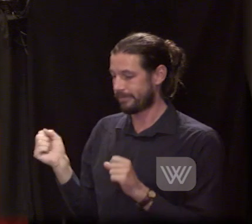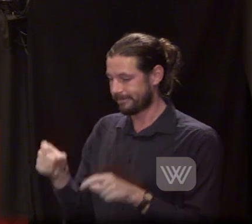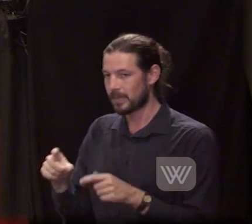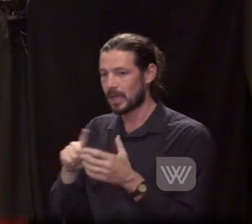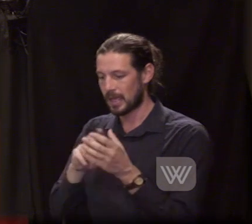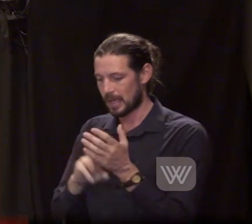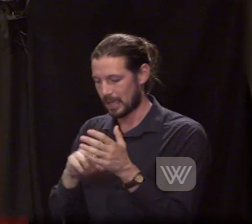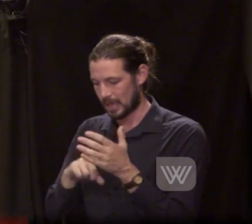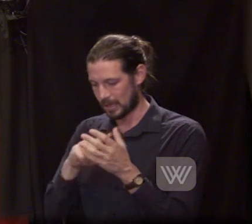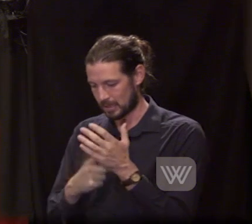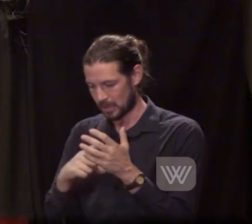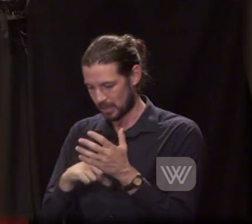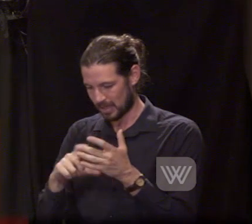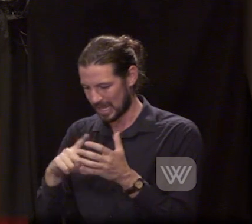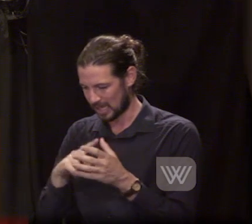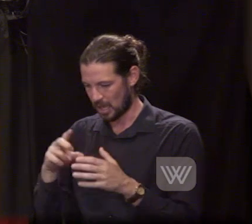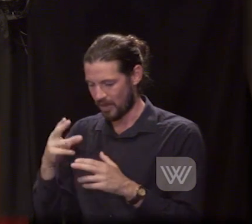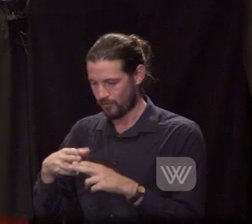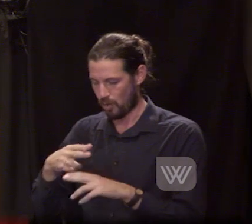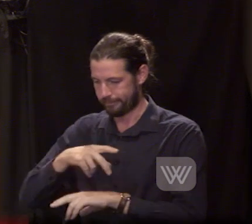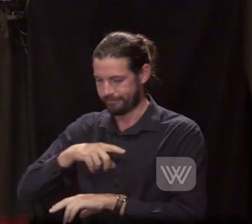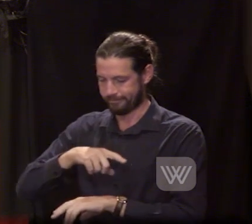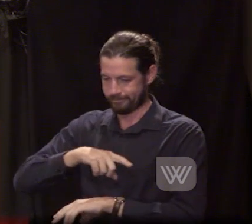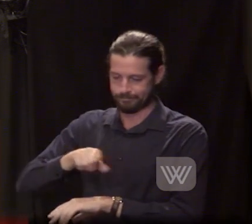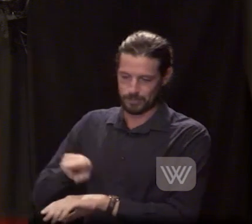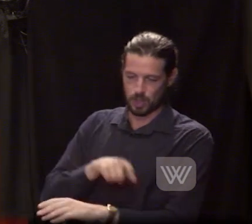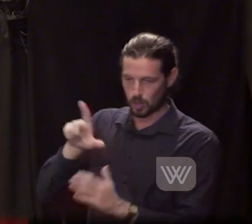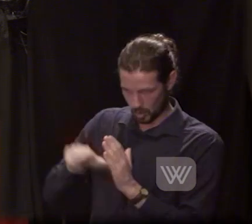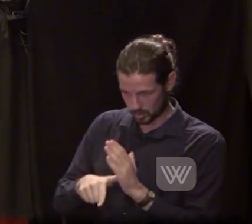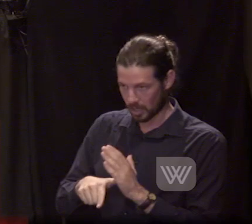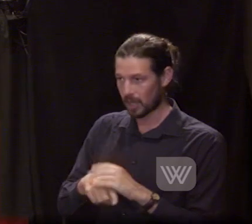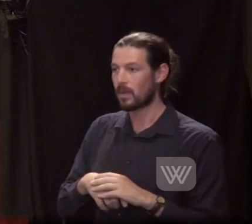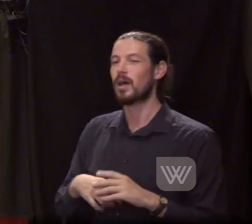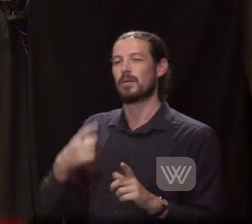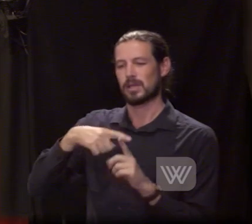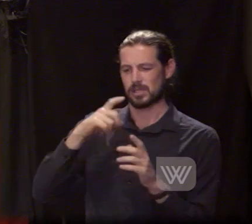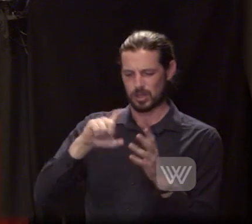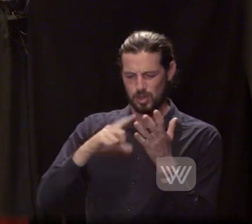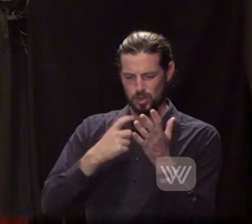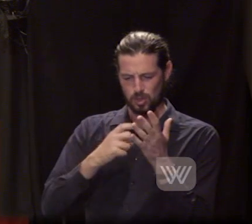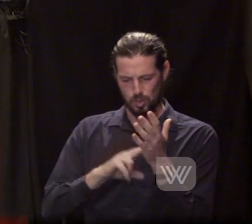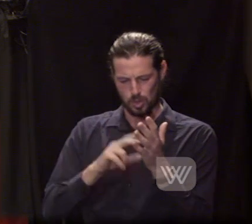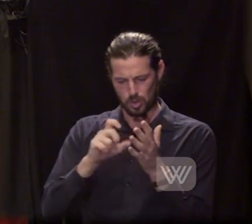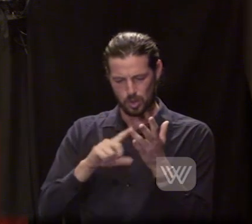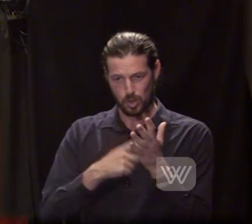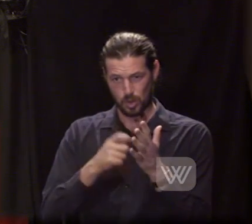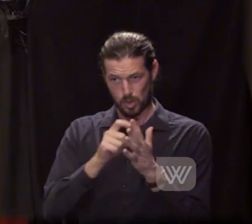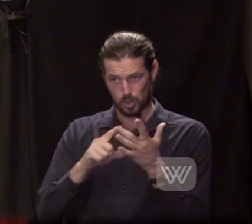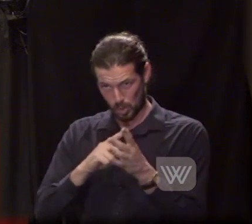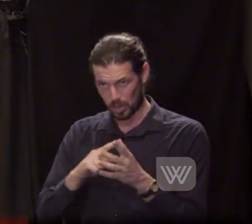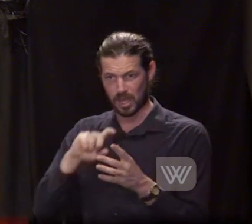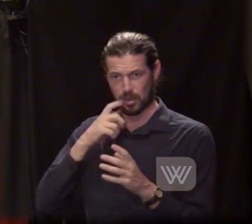have a mission coming up as well. And then the Mars Society is going to have a mission up at the North Pole. Theirs is a